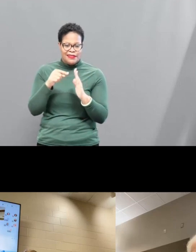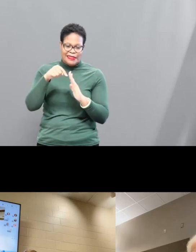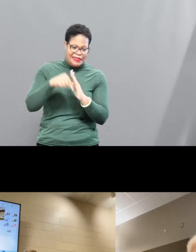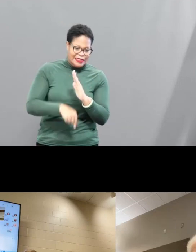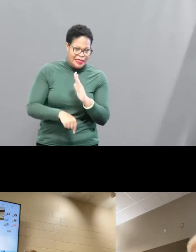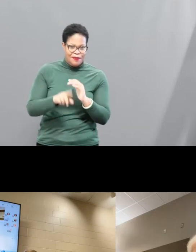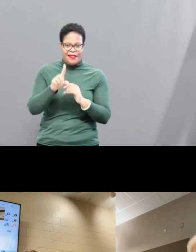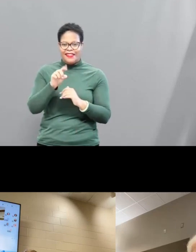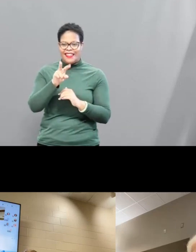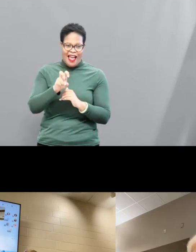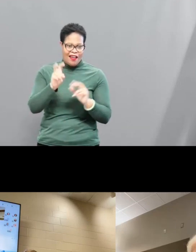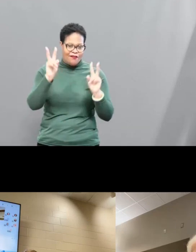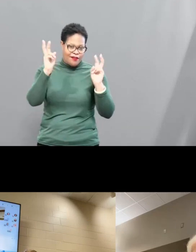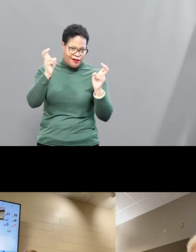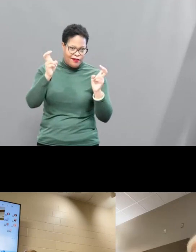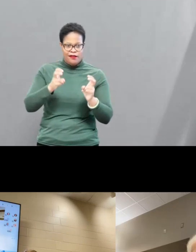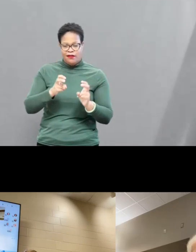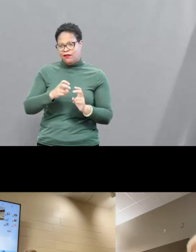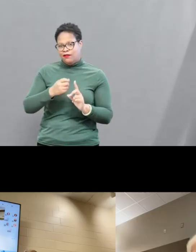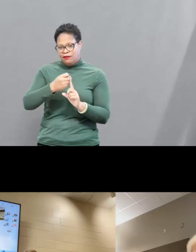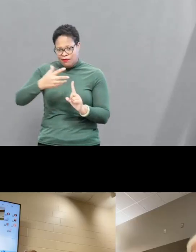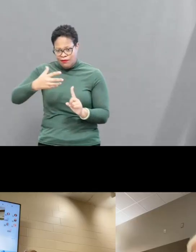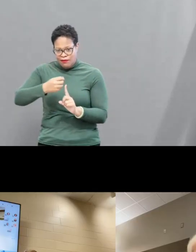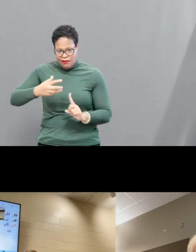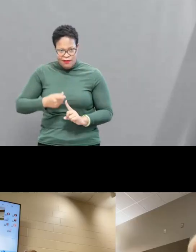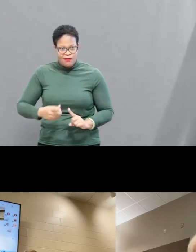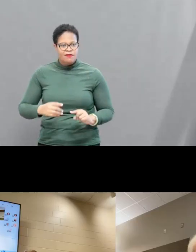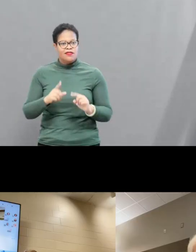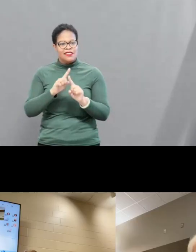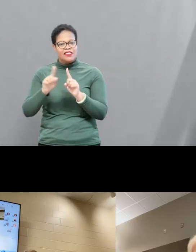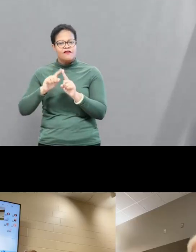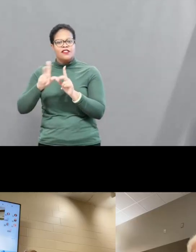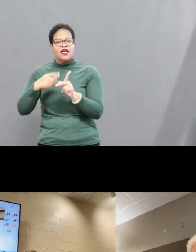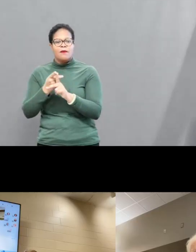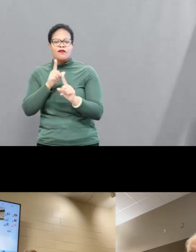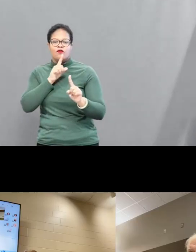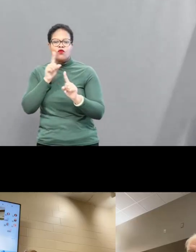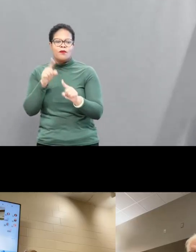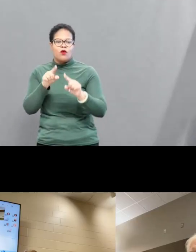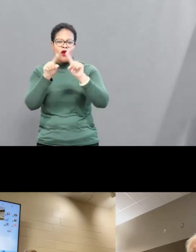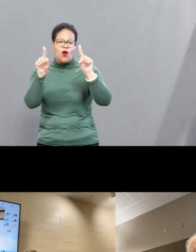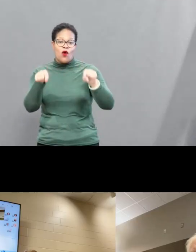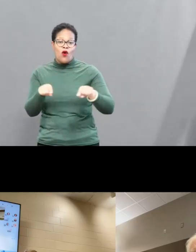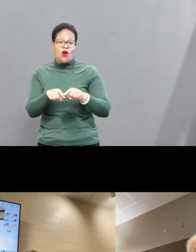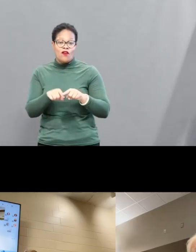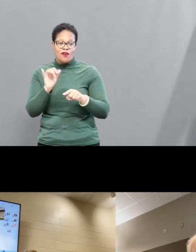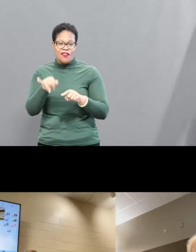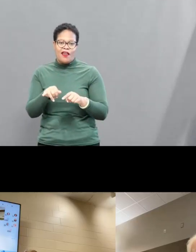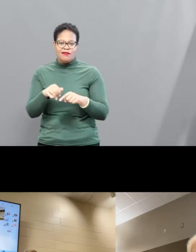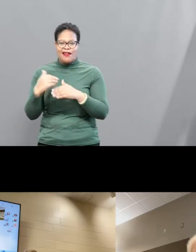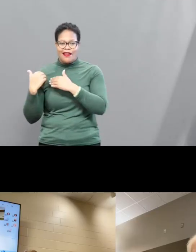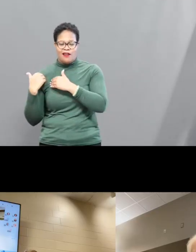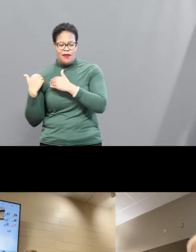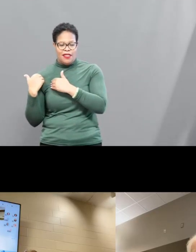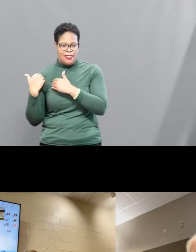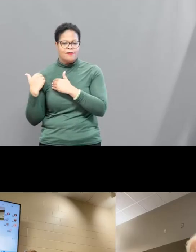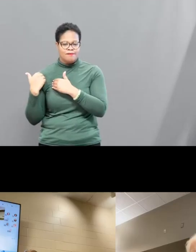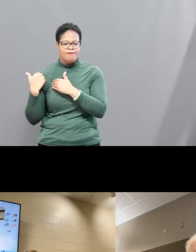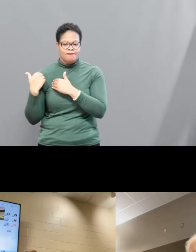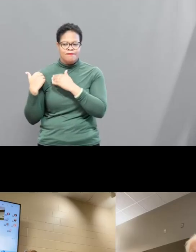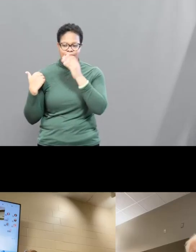dive so that we can get a different type of report card for that accountability